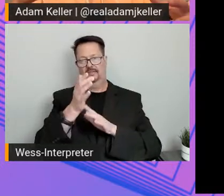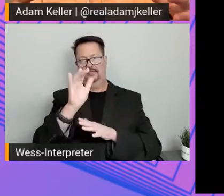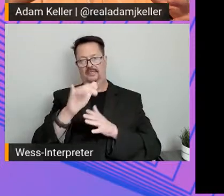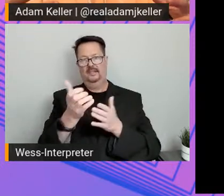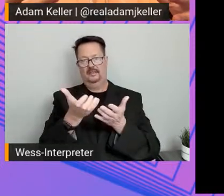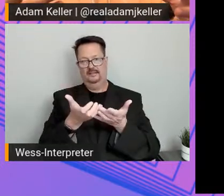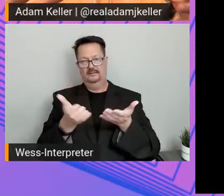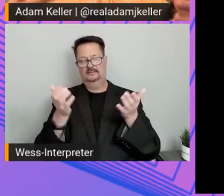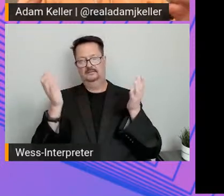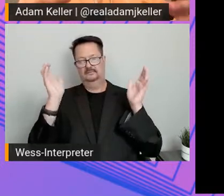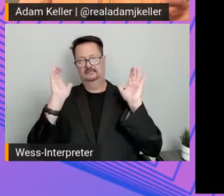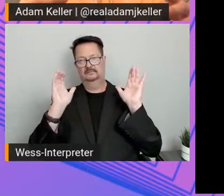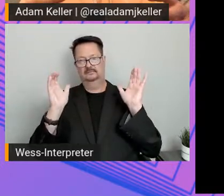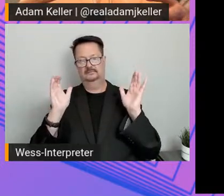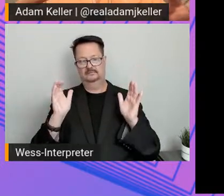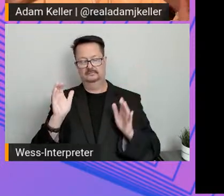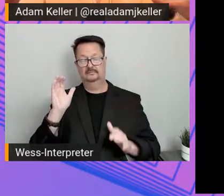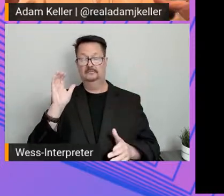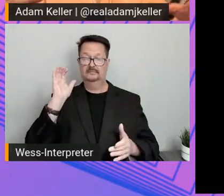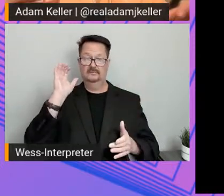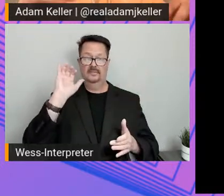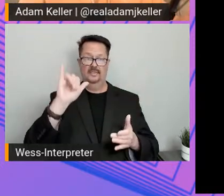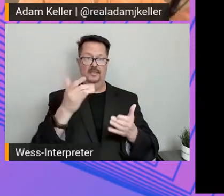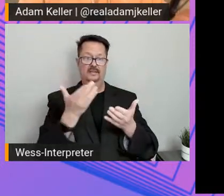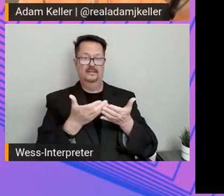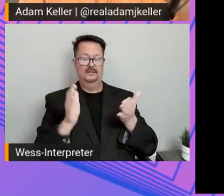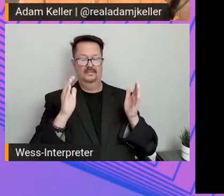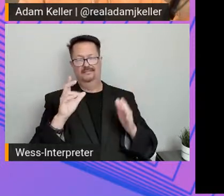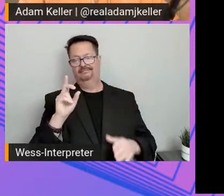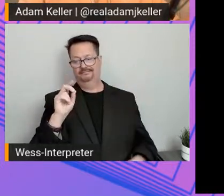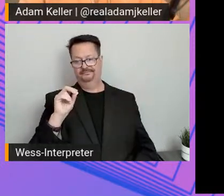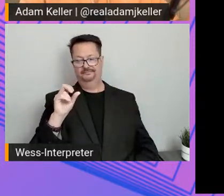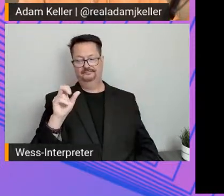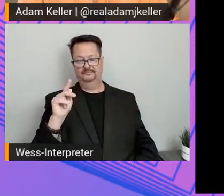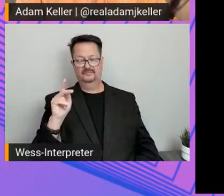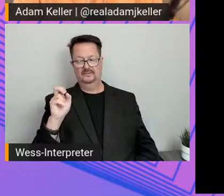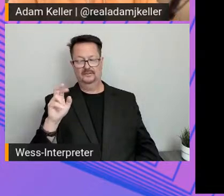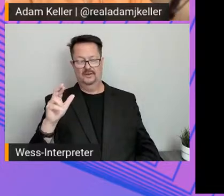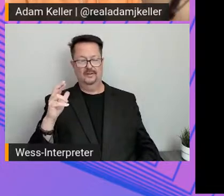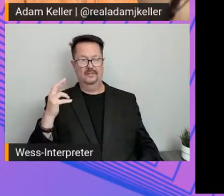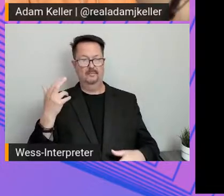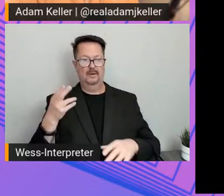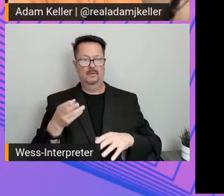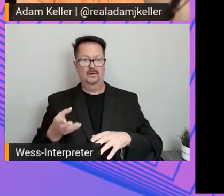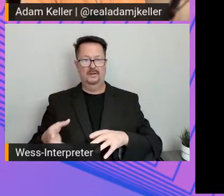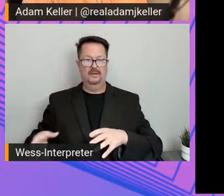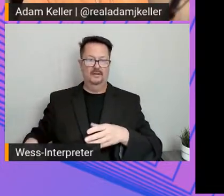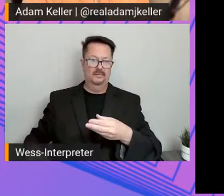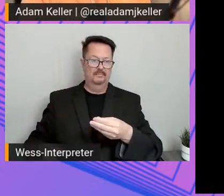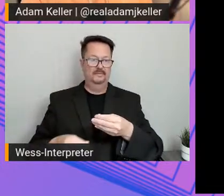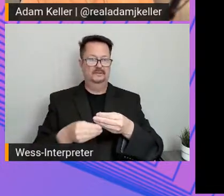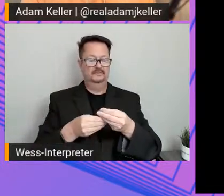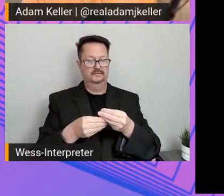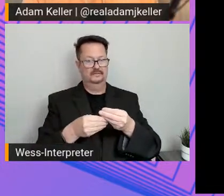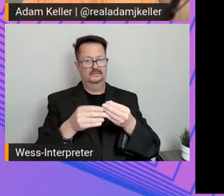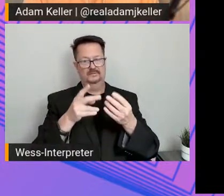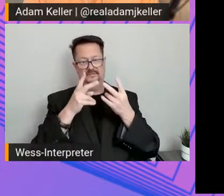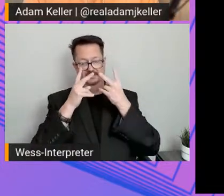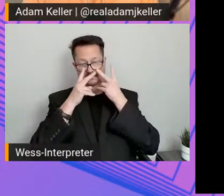container image file, the Docker file that lives in the directory that I'm building on right now. So you can see